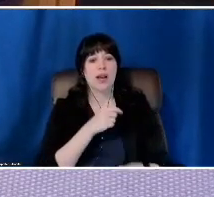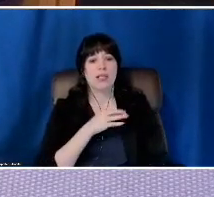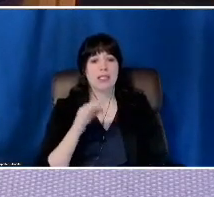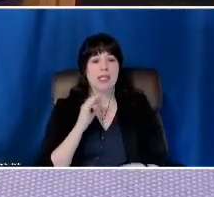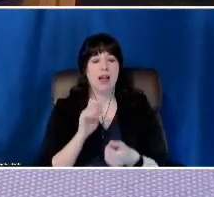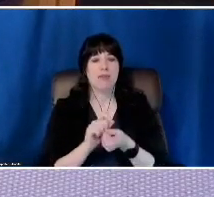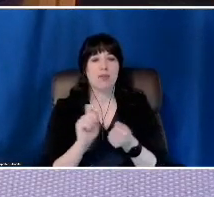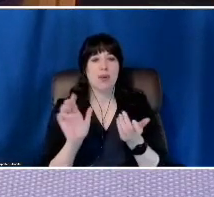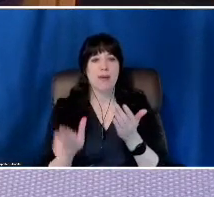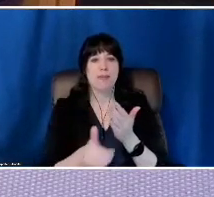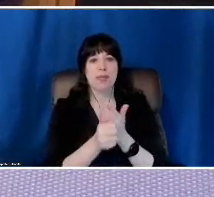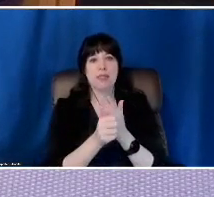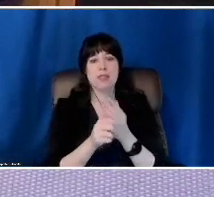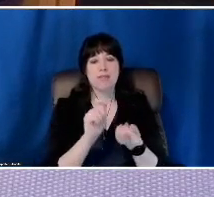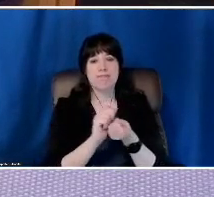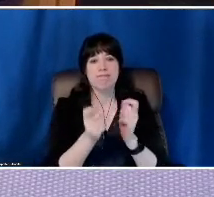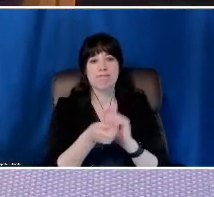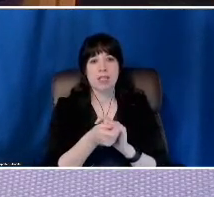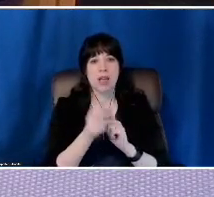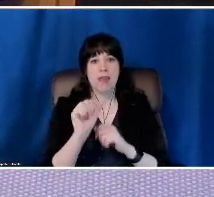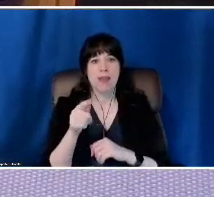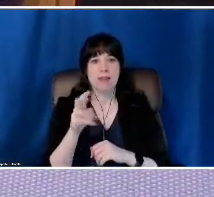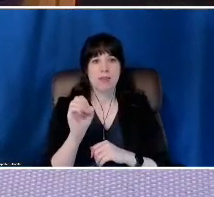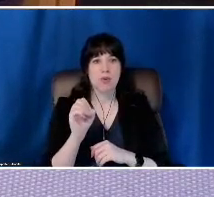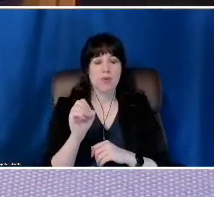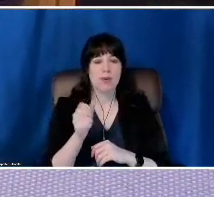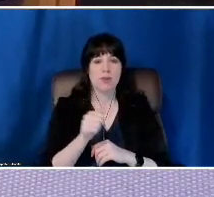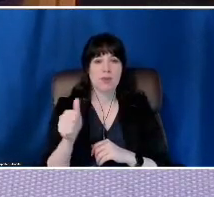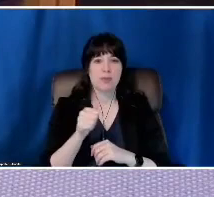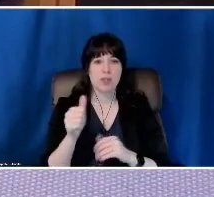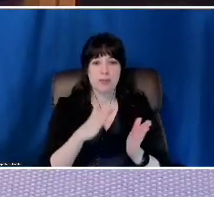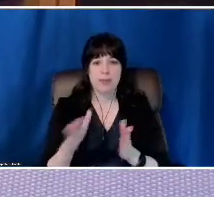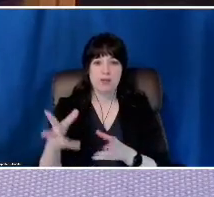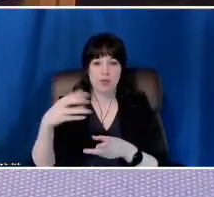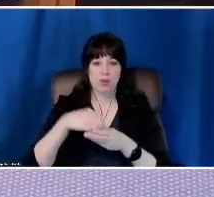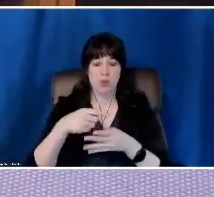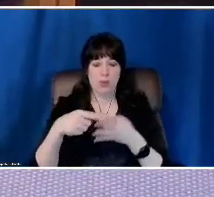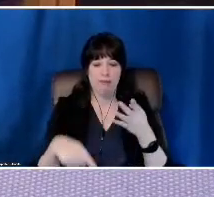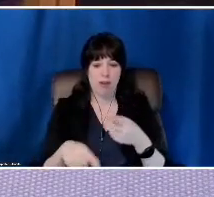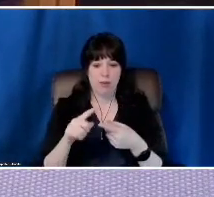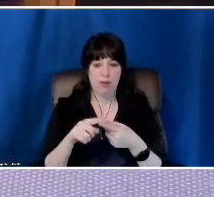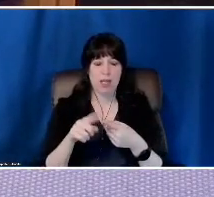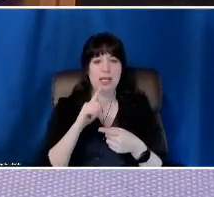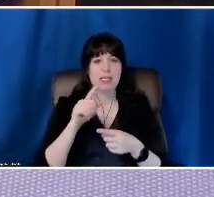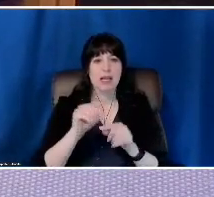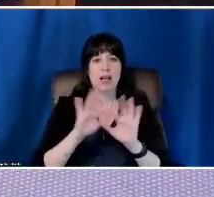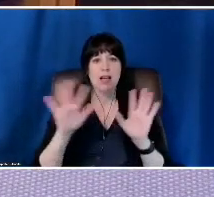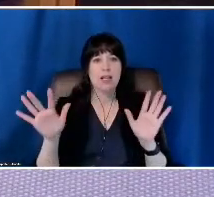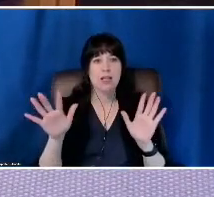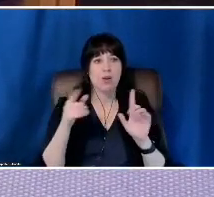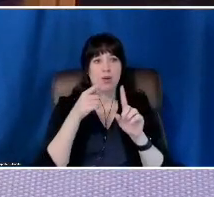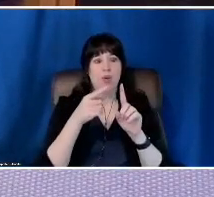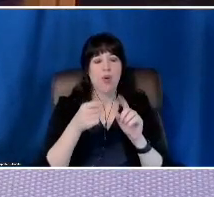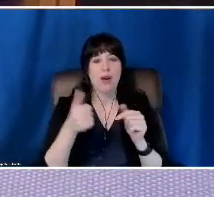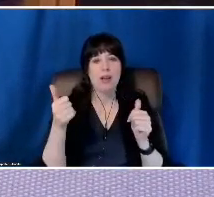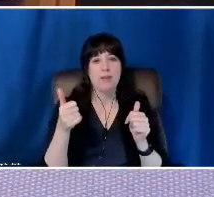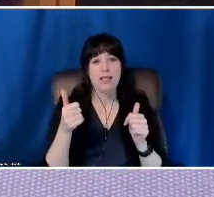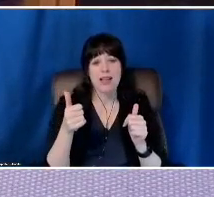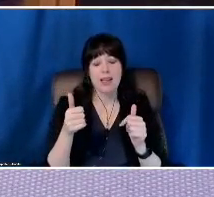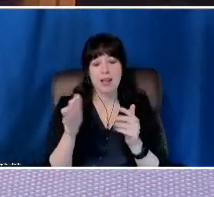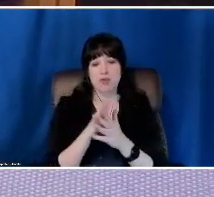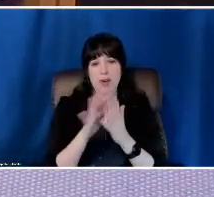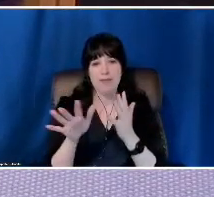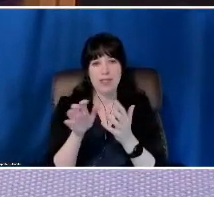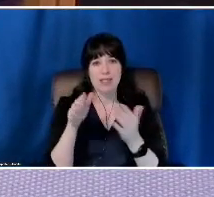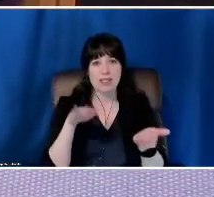of the Salem Transportation System Plan update to include the following: to set a clear goal of eliminating traffic deaths and serious injuries